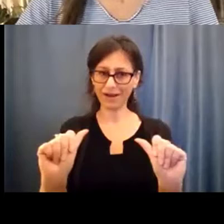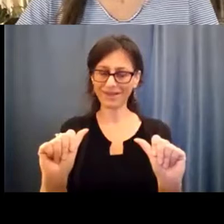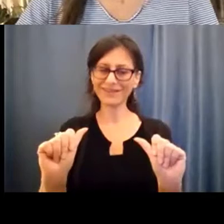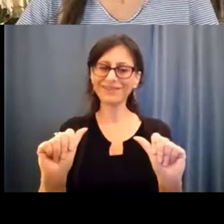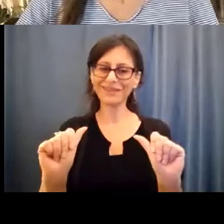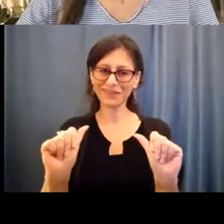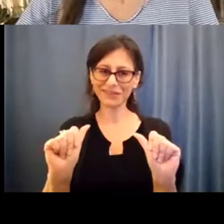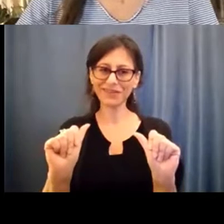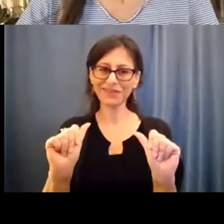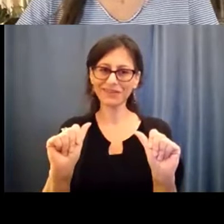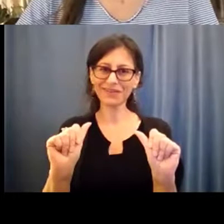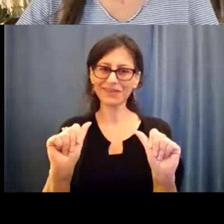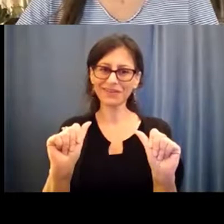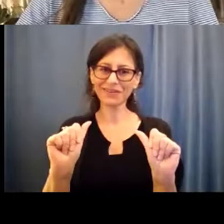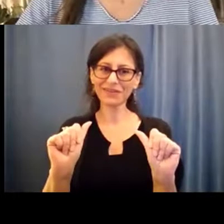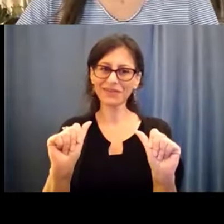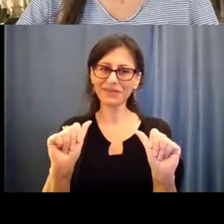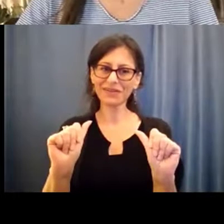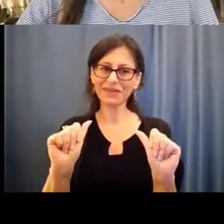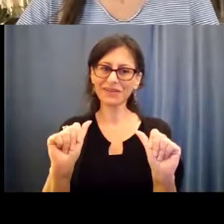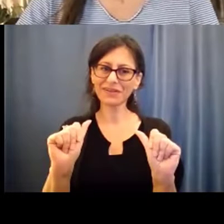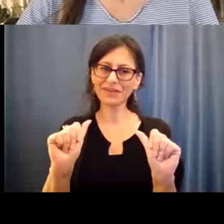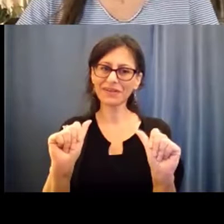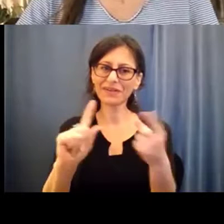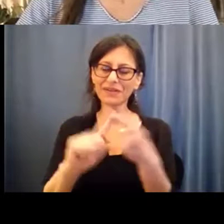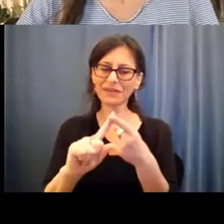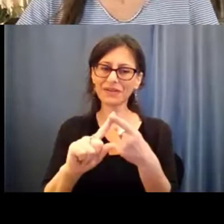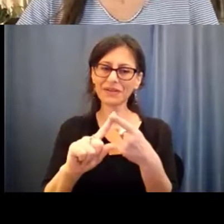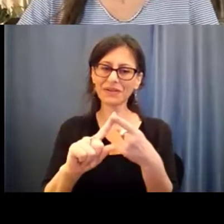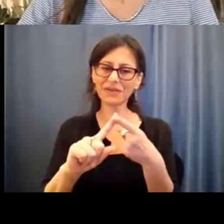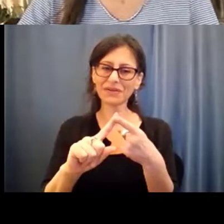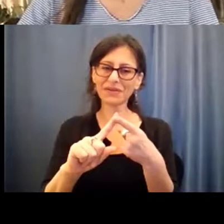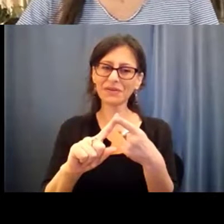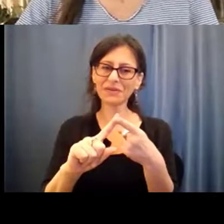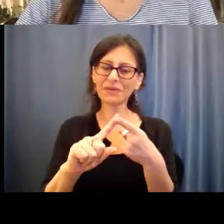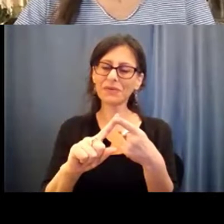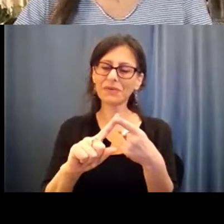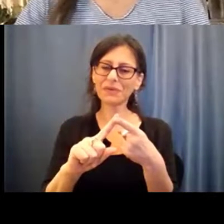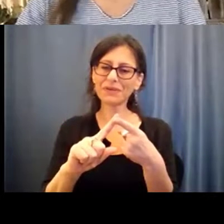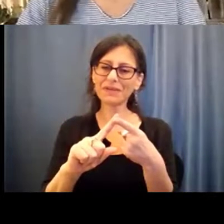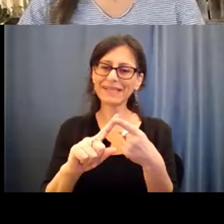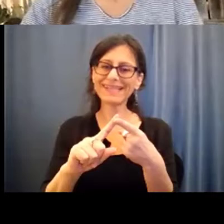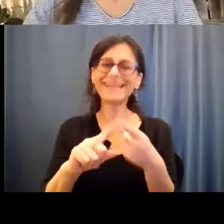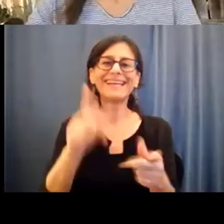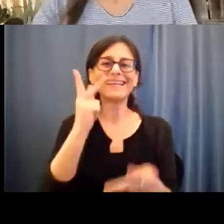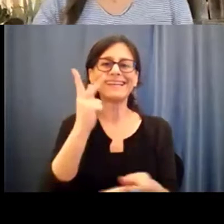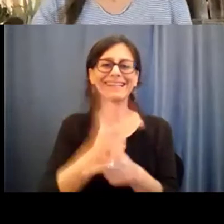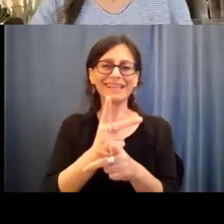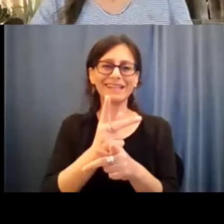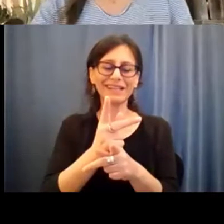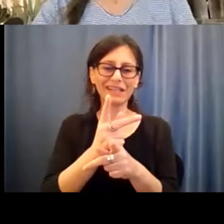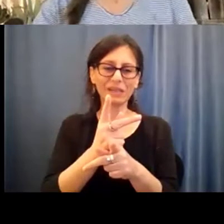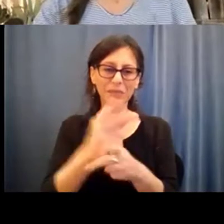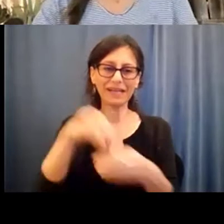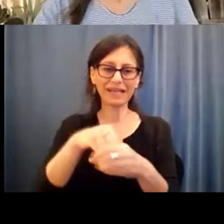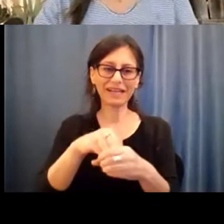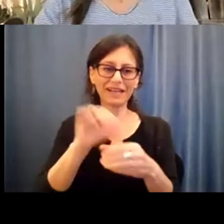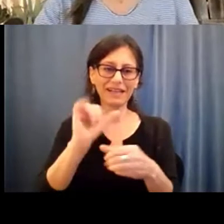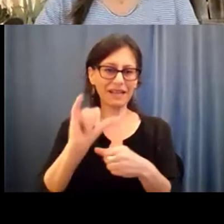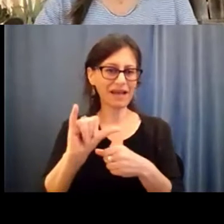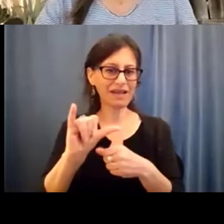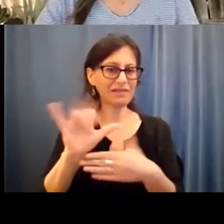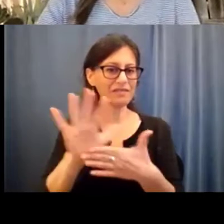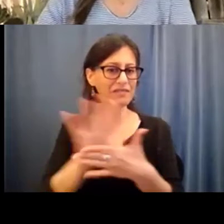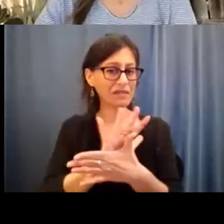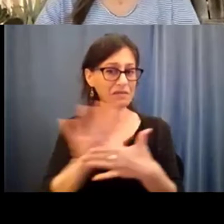trying to put it on Amazon.